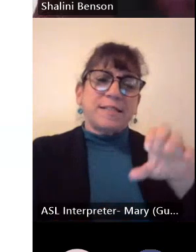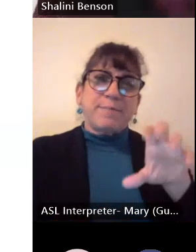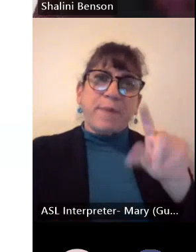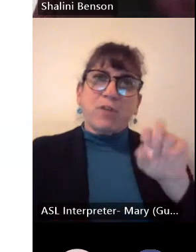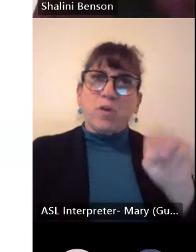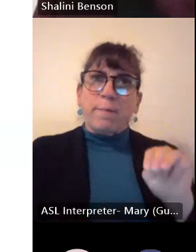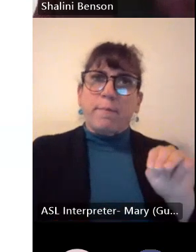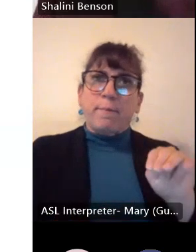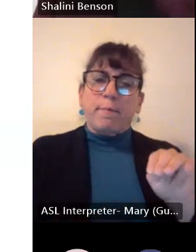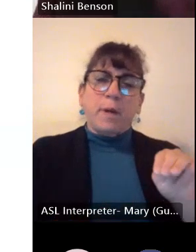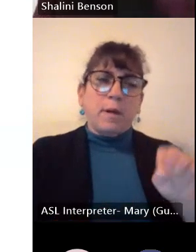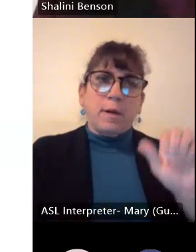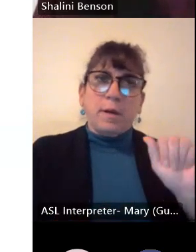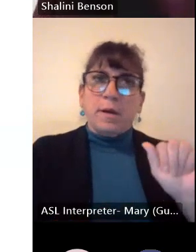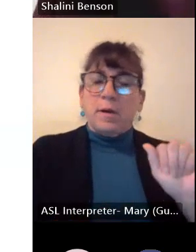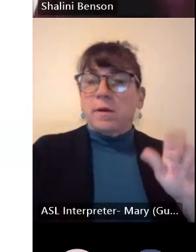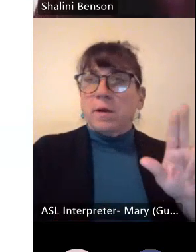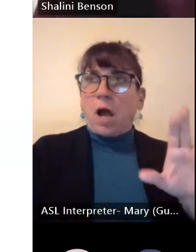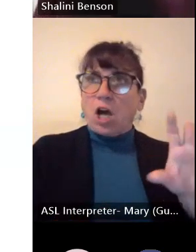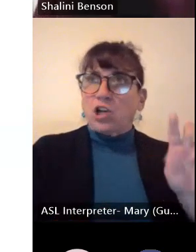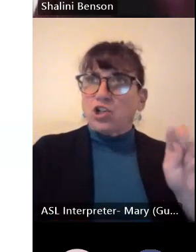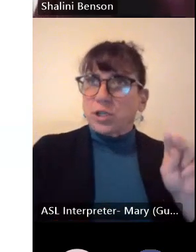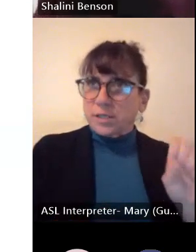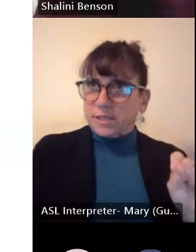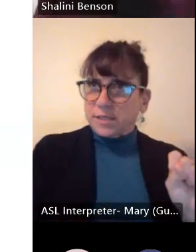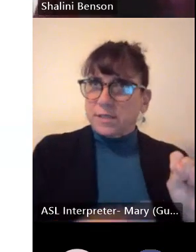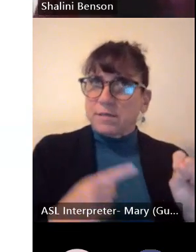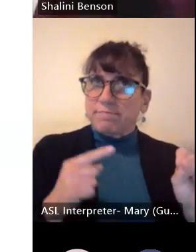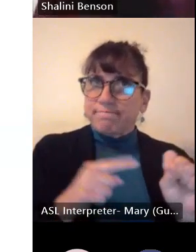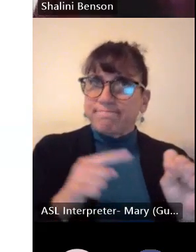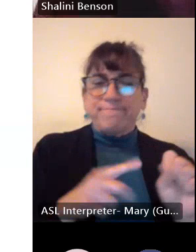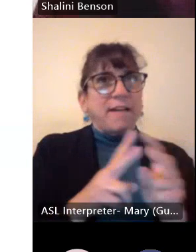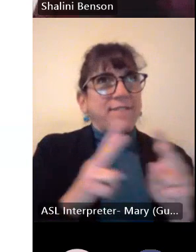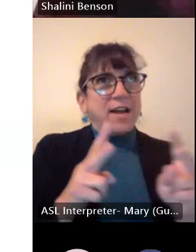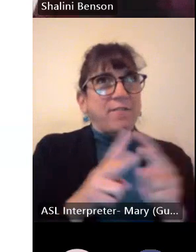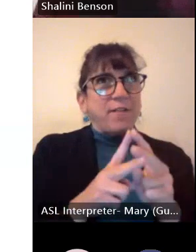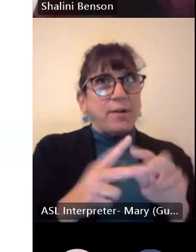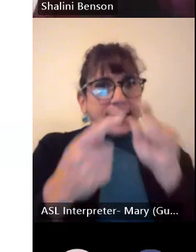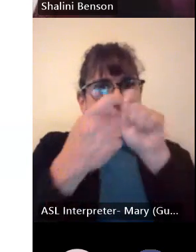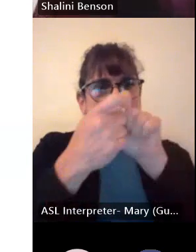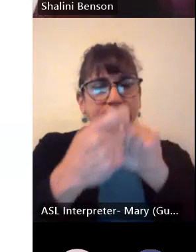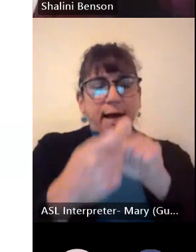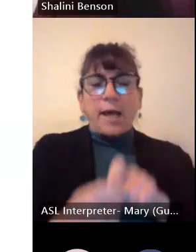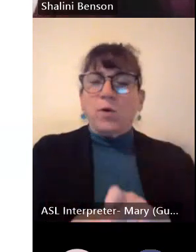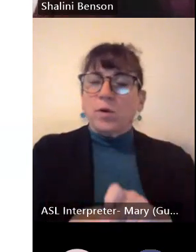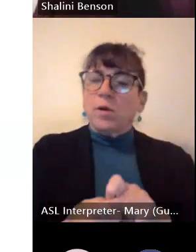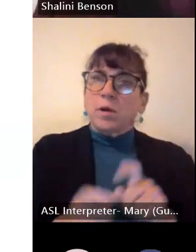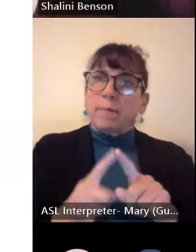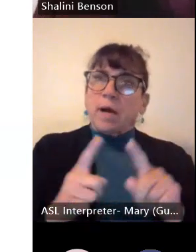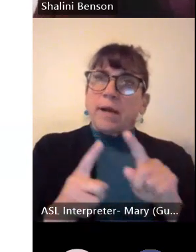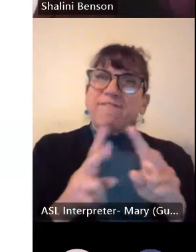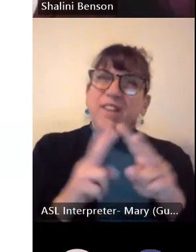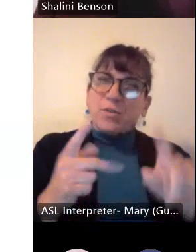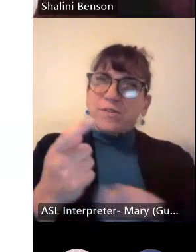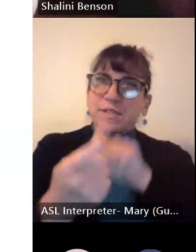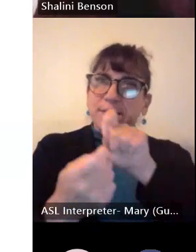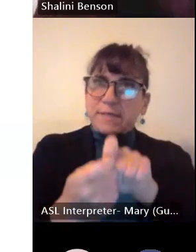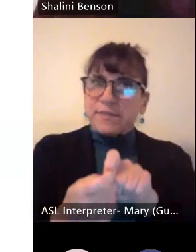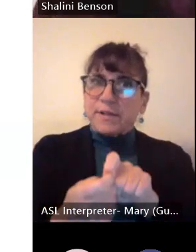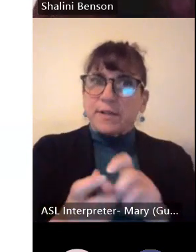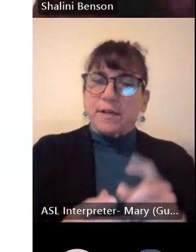slide. Very, very, very, very detailed, but very, very specific to the